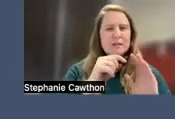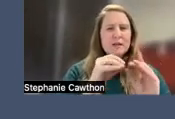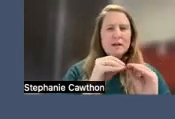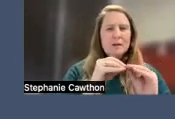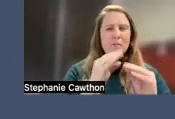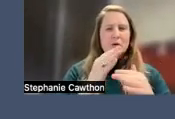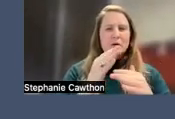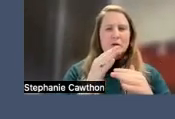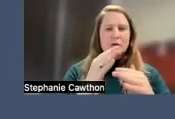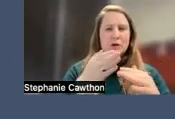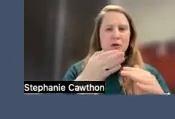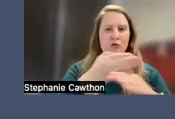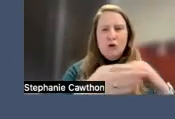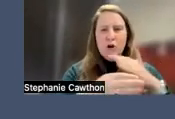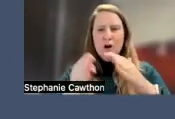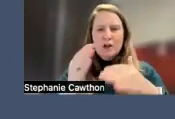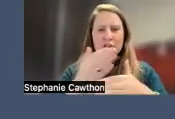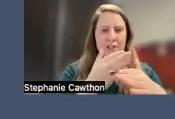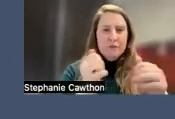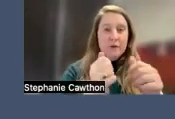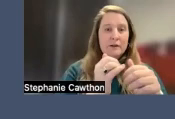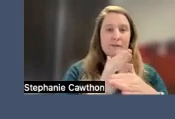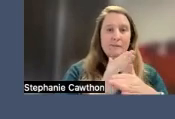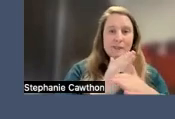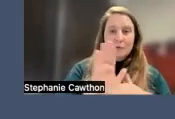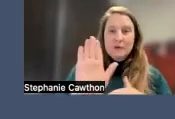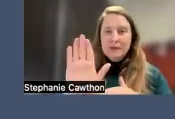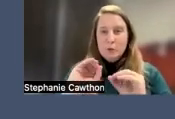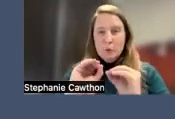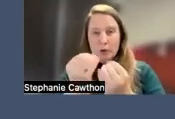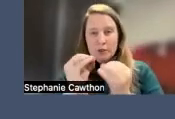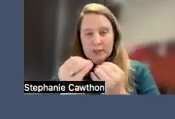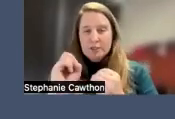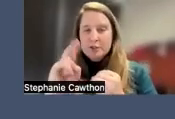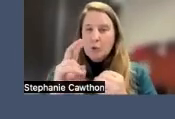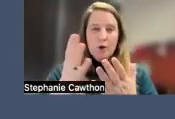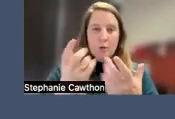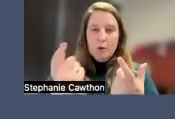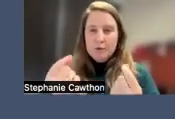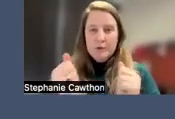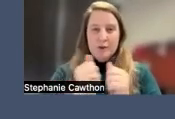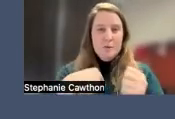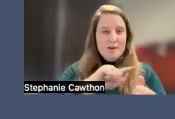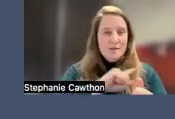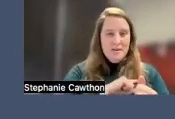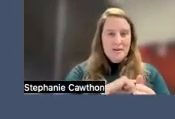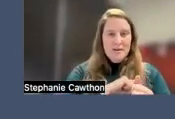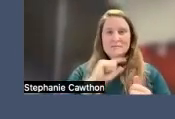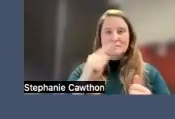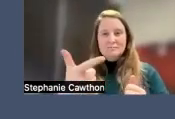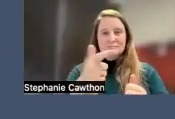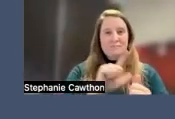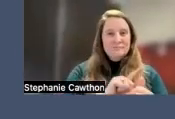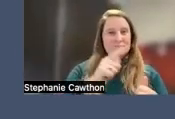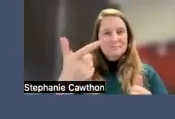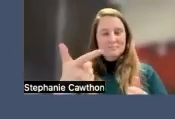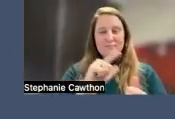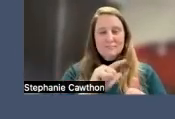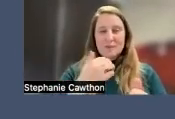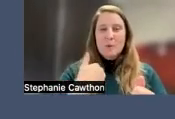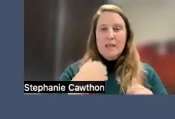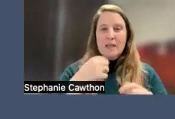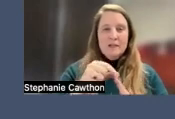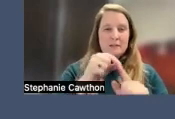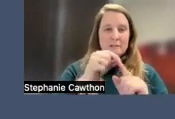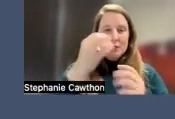the purpose of the communications network is really kind of cross sharing between your organization or what it is that you're doing with us.